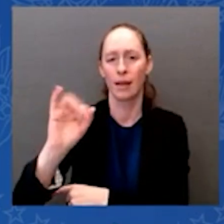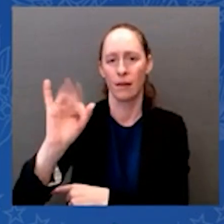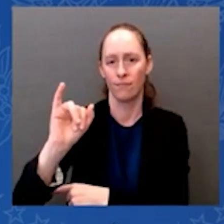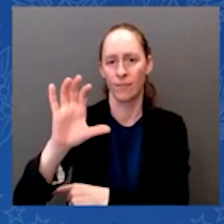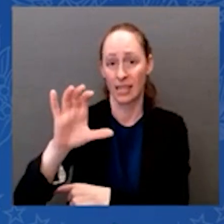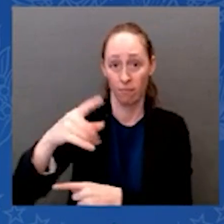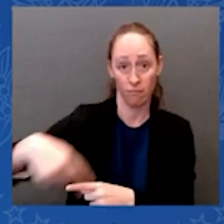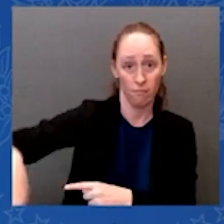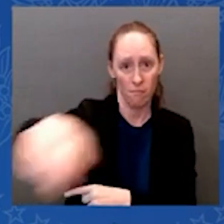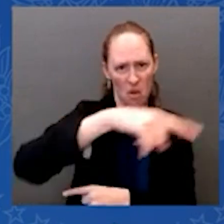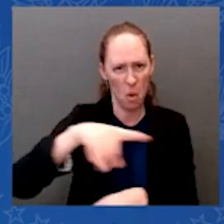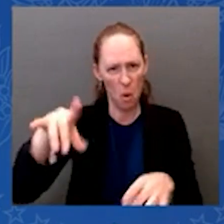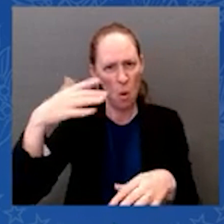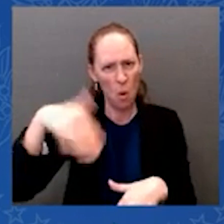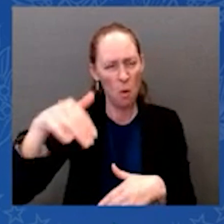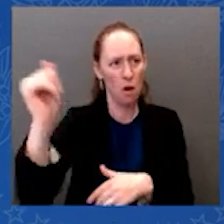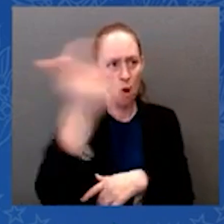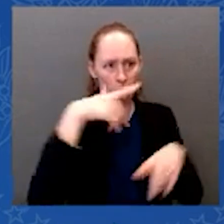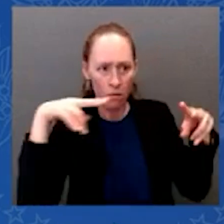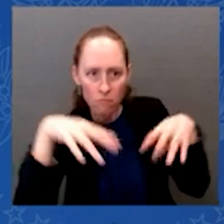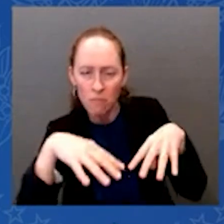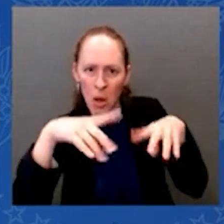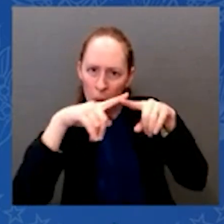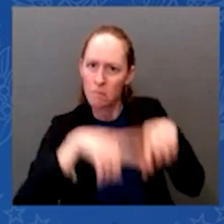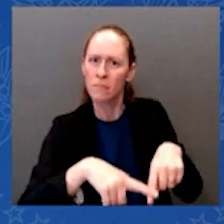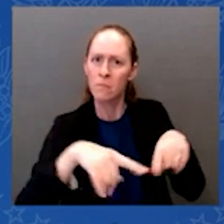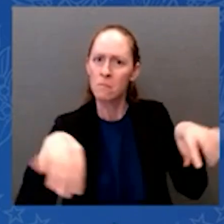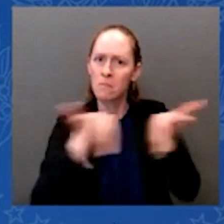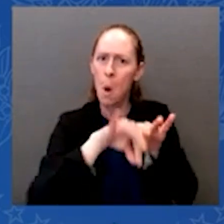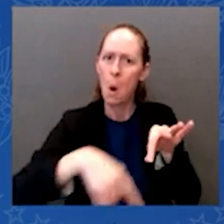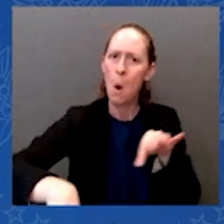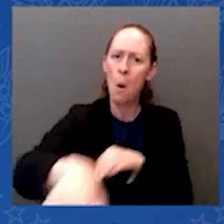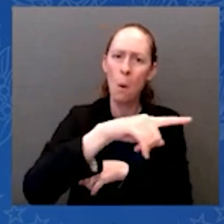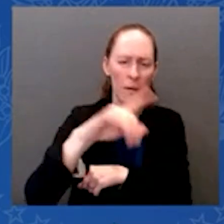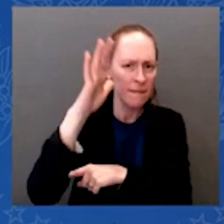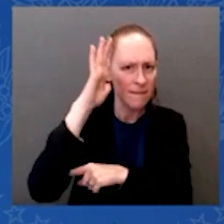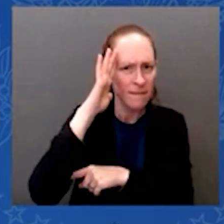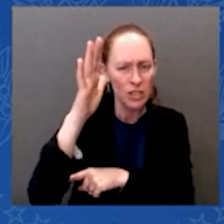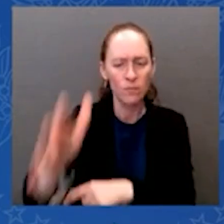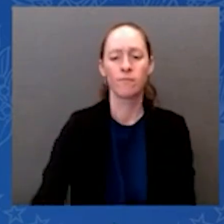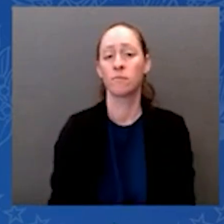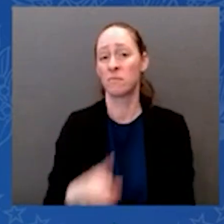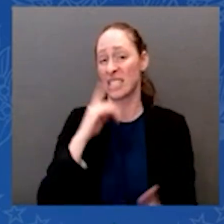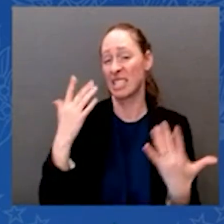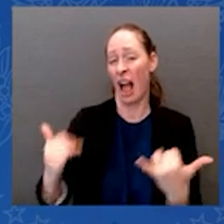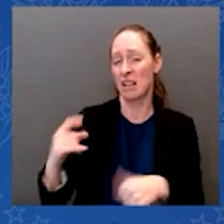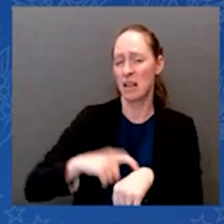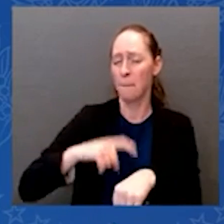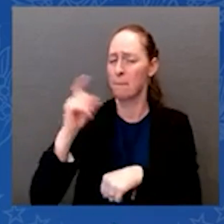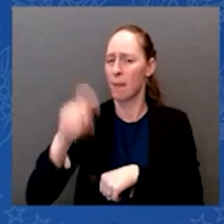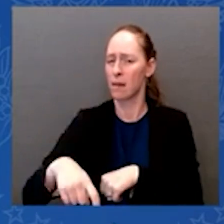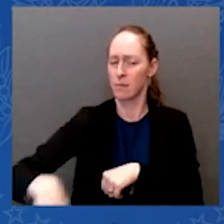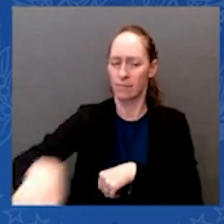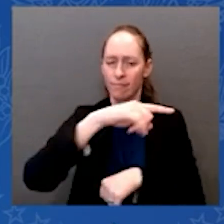administration has made it a priority to strengthen our partnership with your countries and with the Pacific Islands Forum. I was honored to